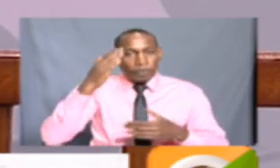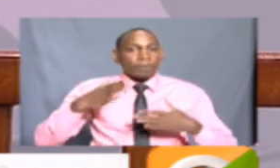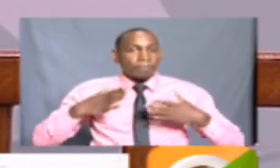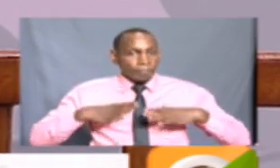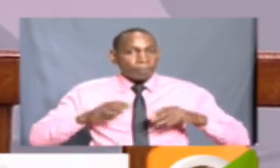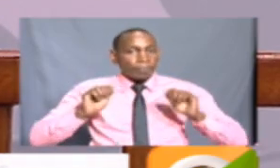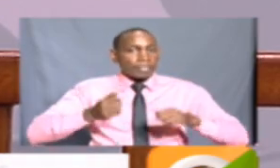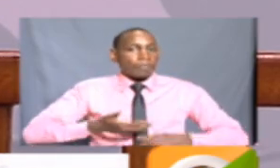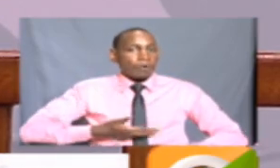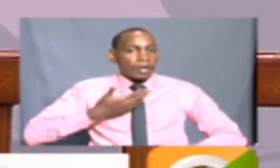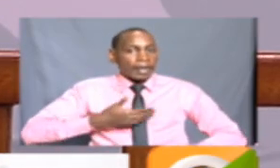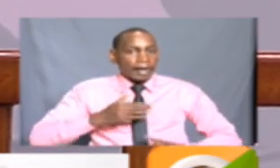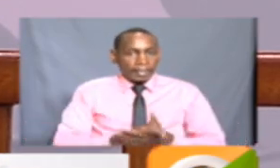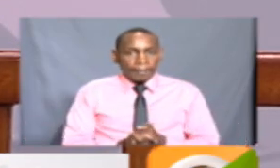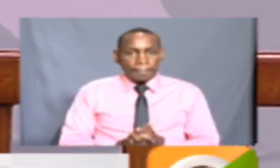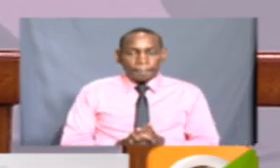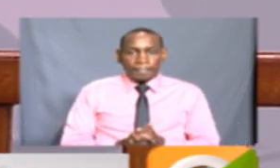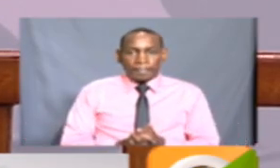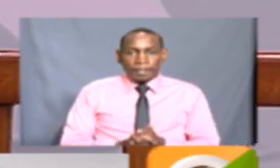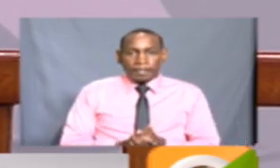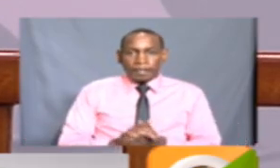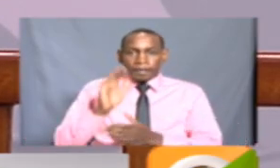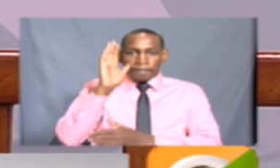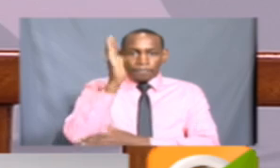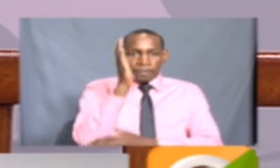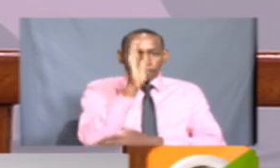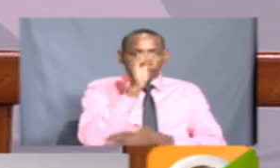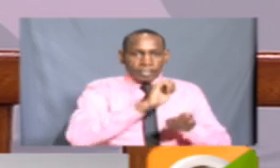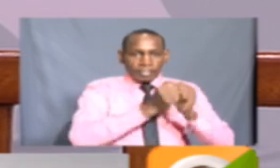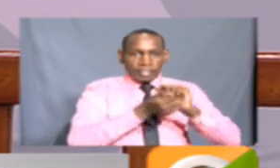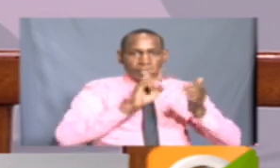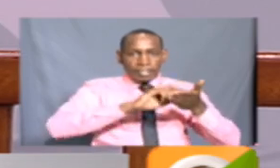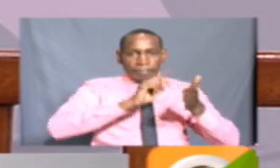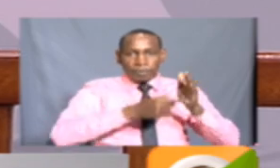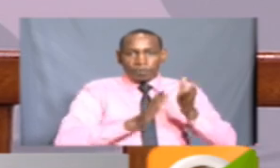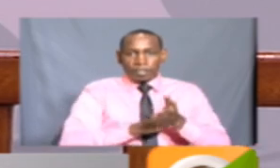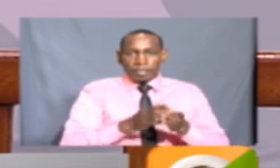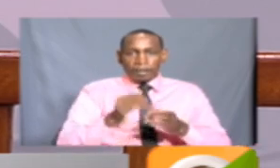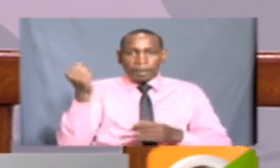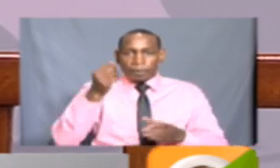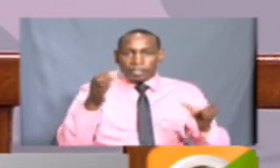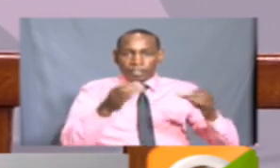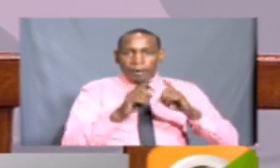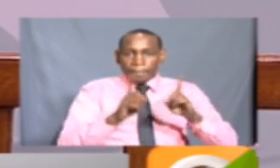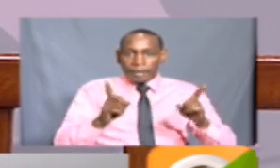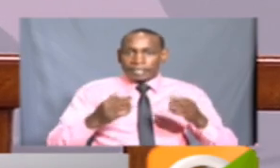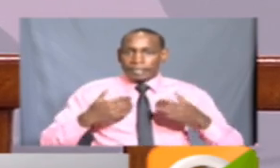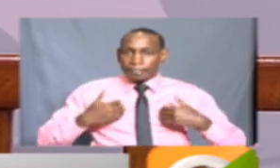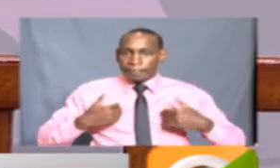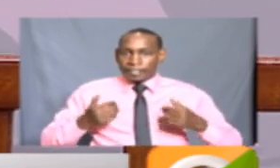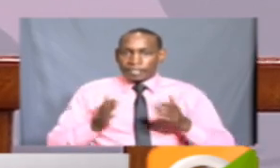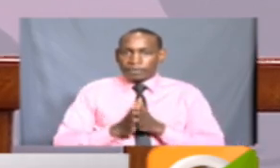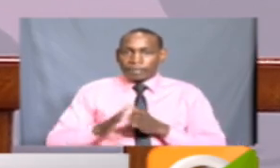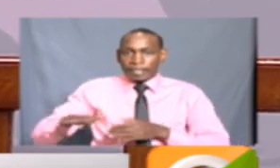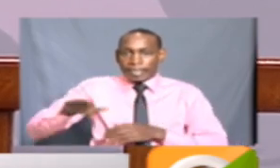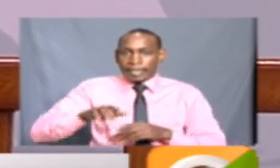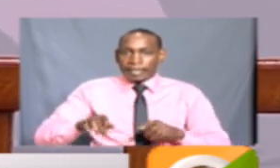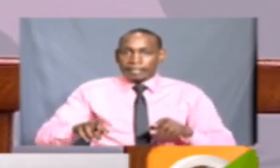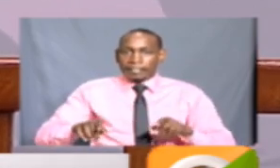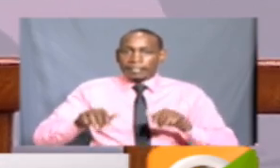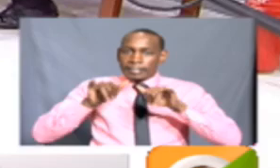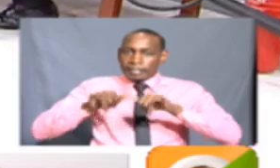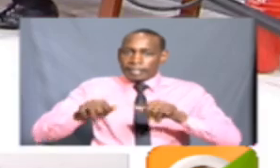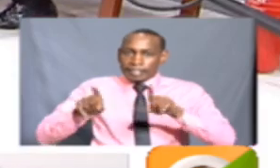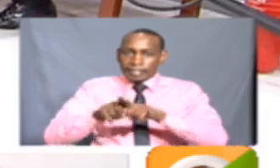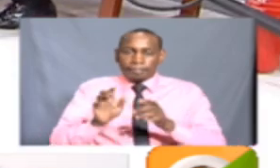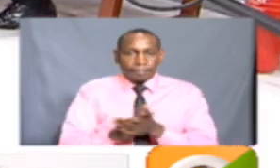it, the forest change, the forest meaning the political parties change, but the monkeys and their habits remain the same. To this